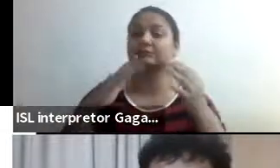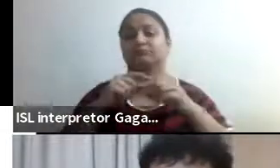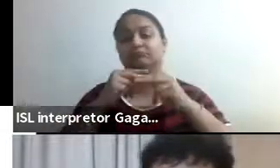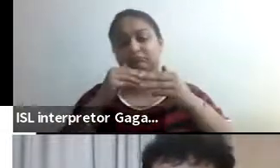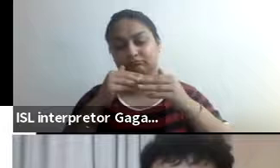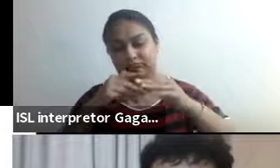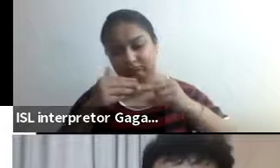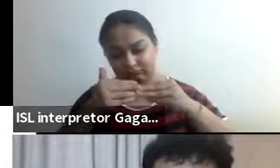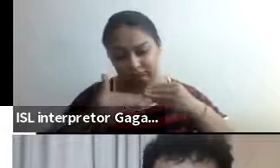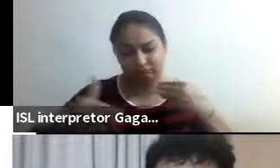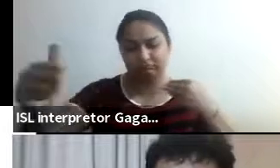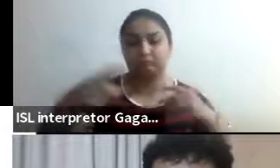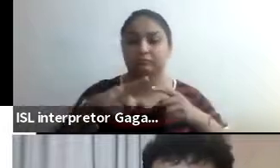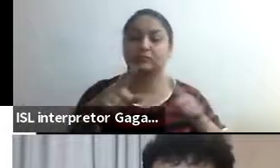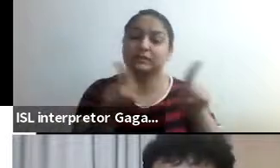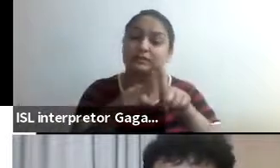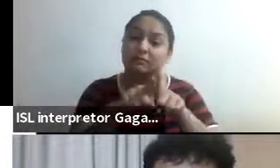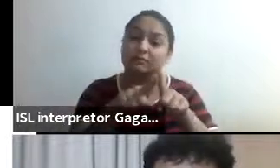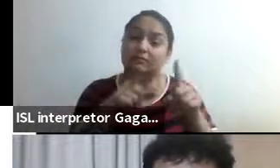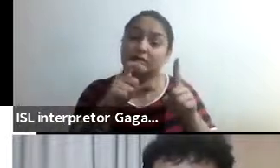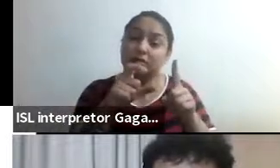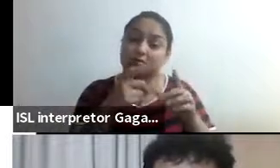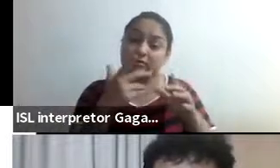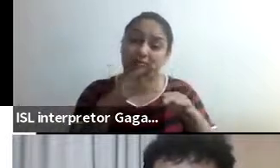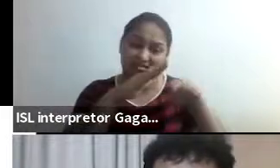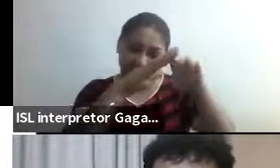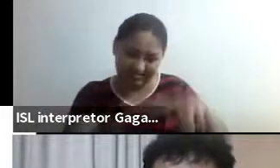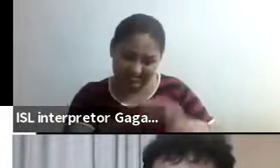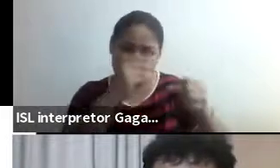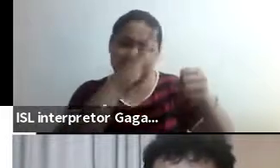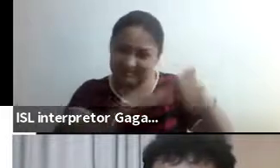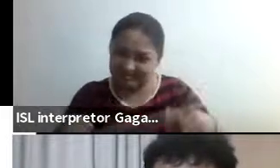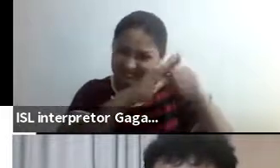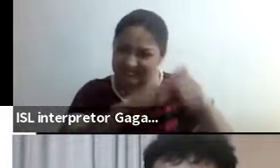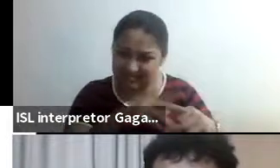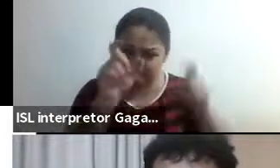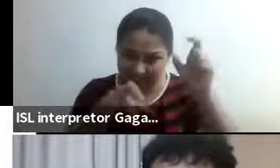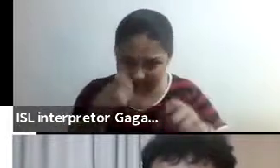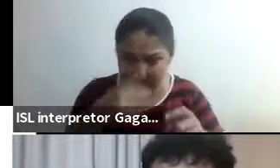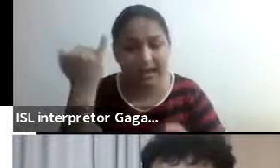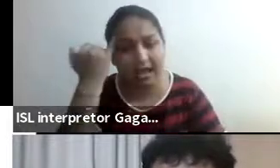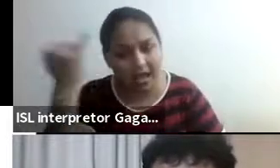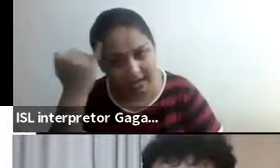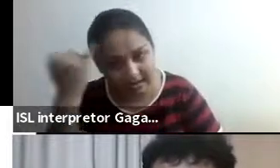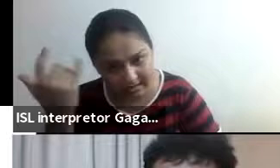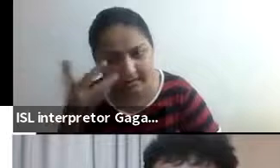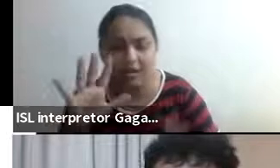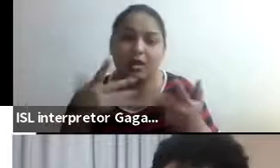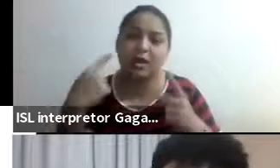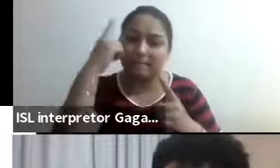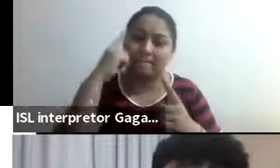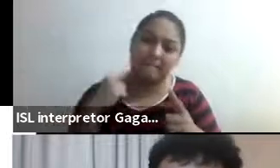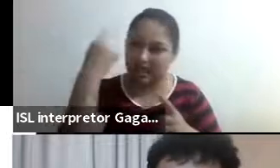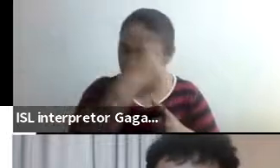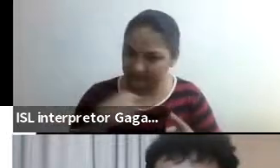it disrupts a lot of indigenous practices. And it also kind of creates a certain idea of indigenous practice in